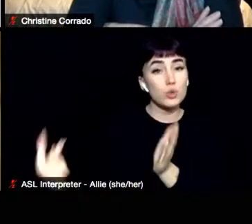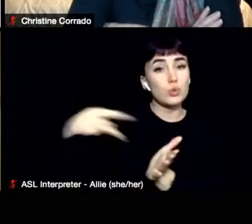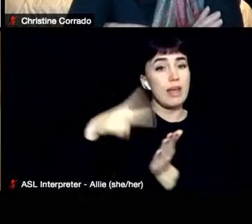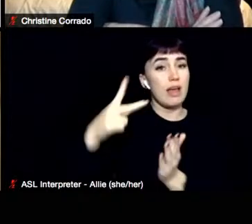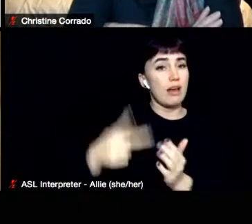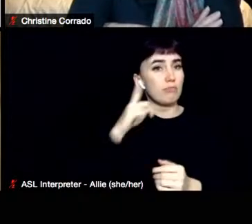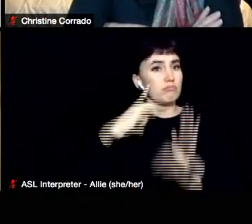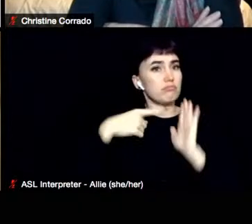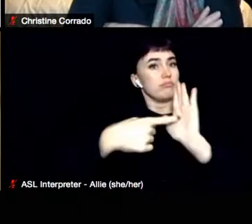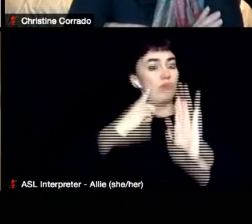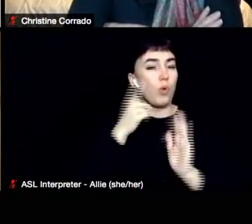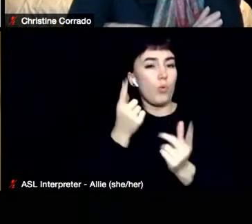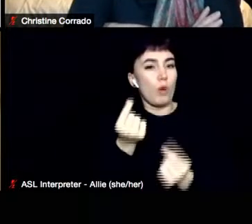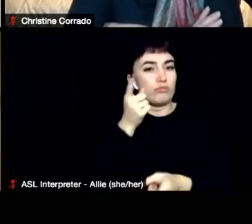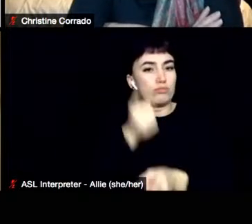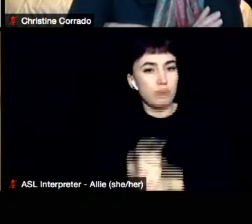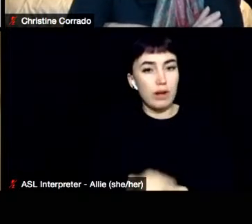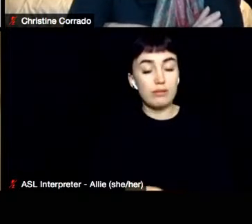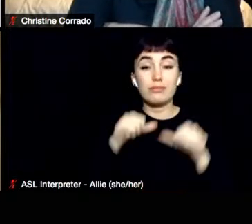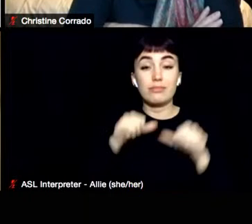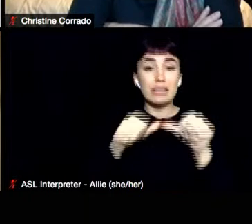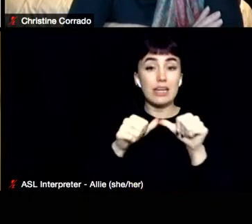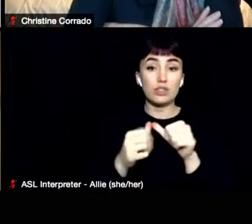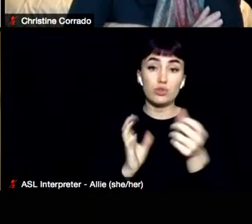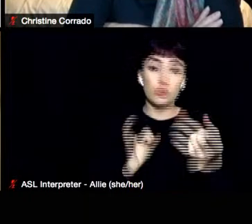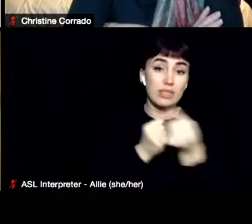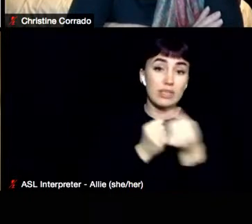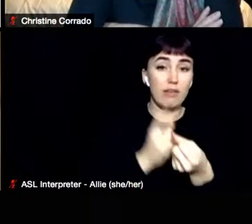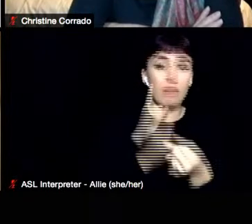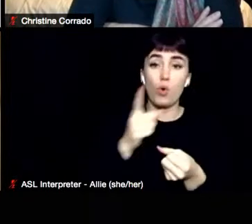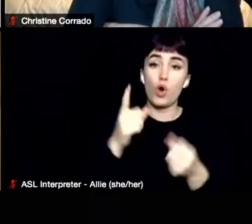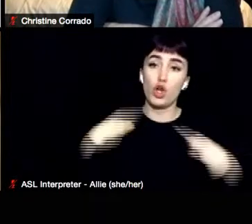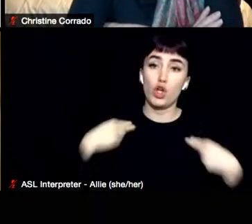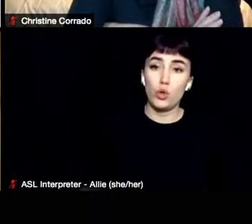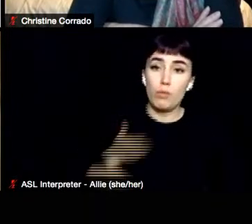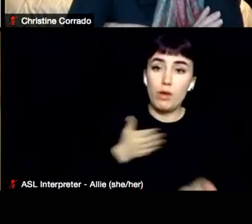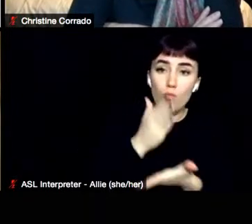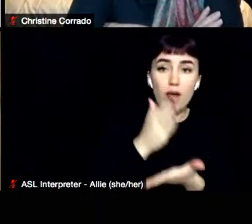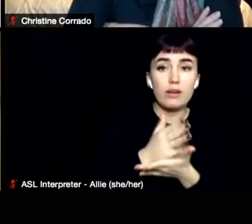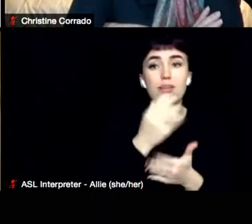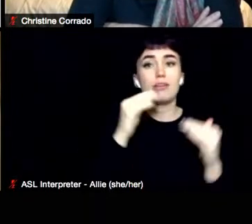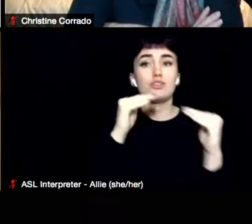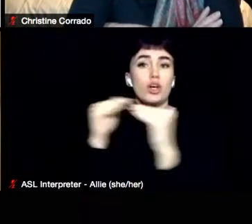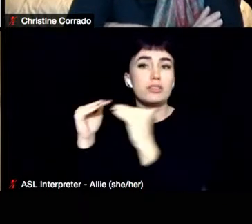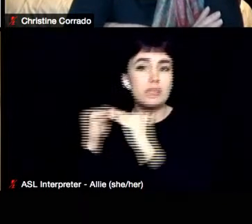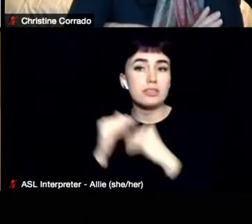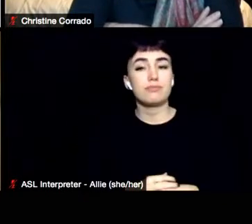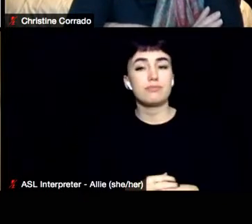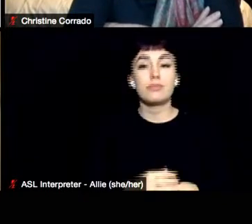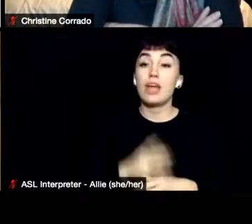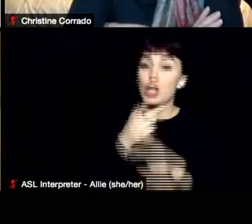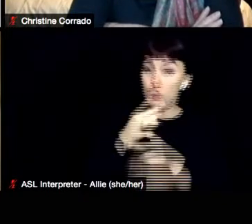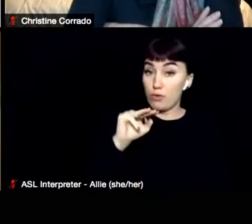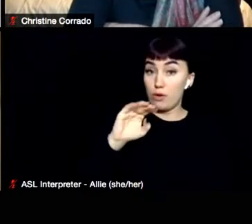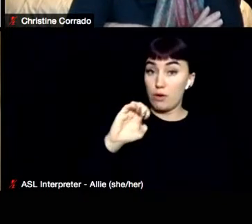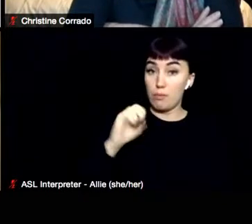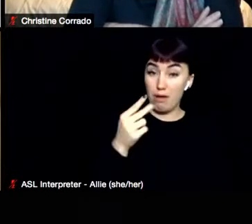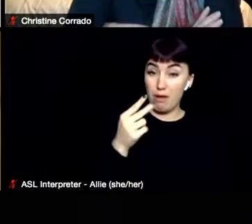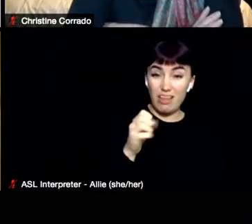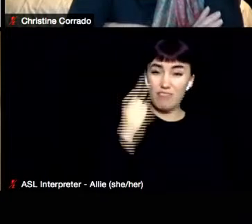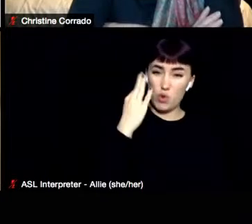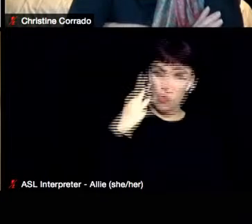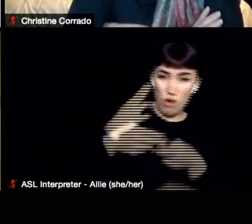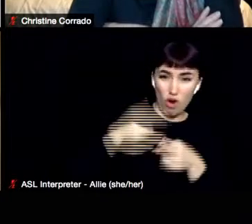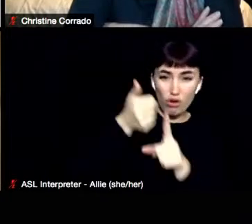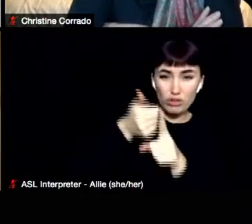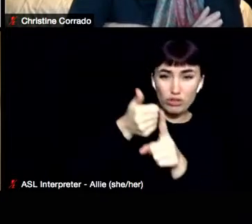right, that they continue to stand up for human rights and for justice. And Supervisor Mealy, if you want to call